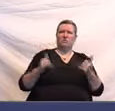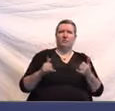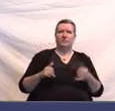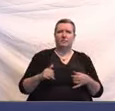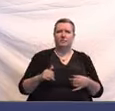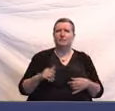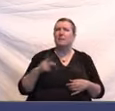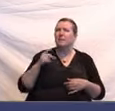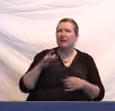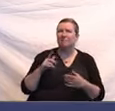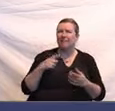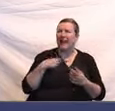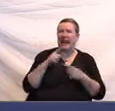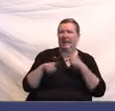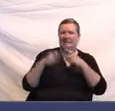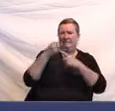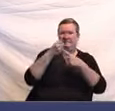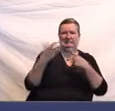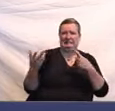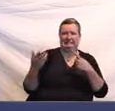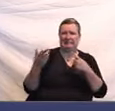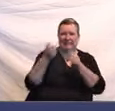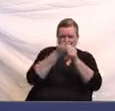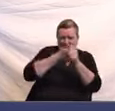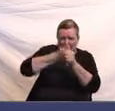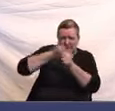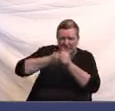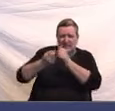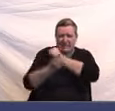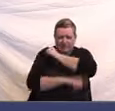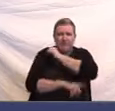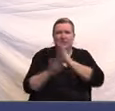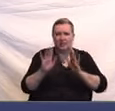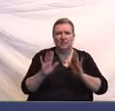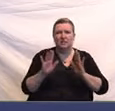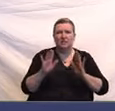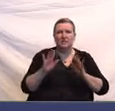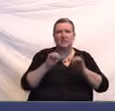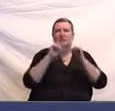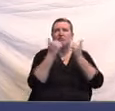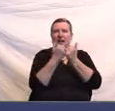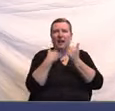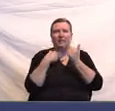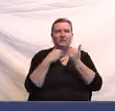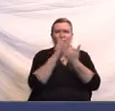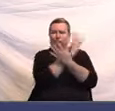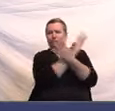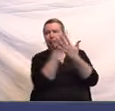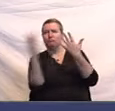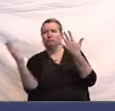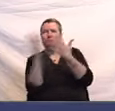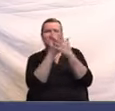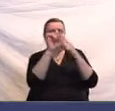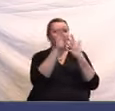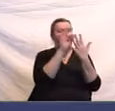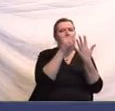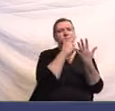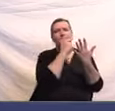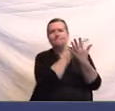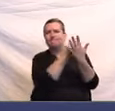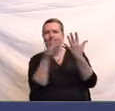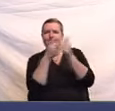into the specifics of every single disciplinary instance, but the agencies have a range of options in order to induce compliance. But there